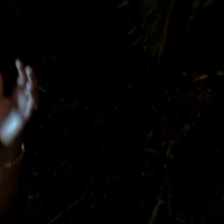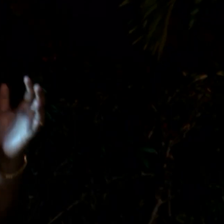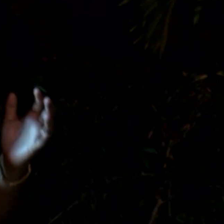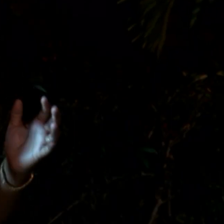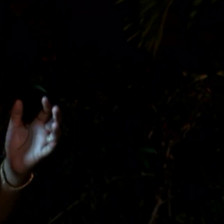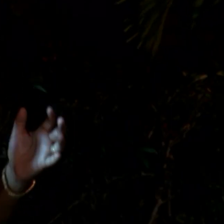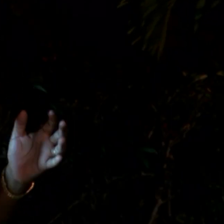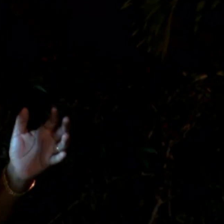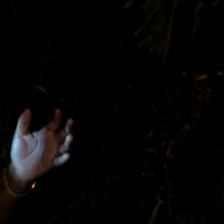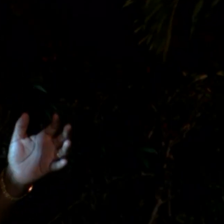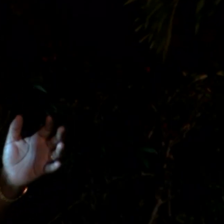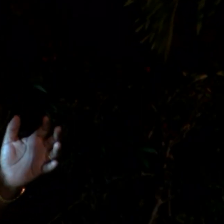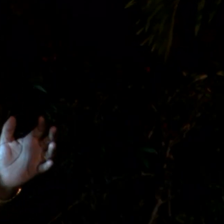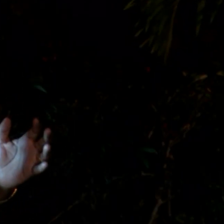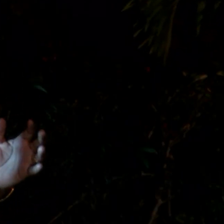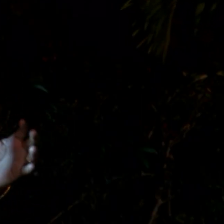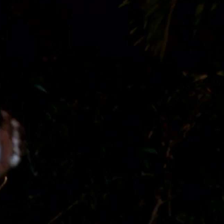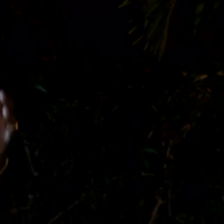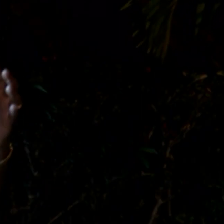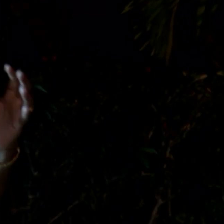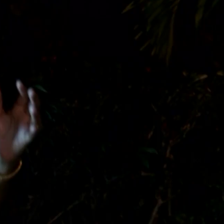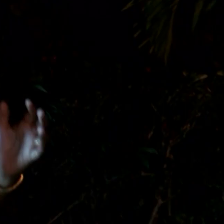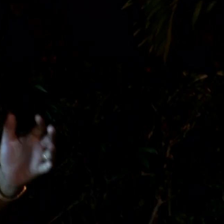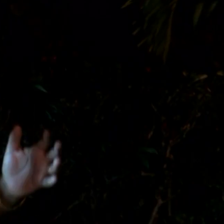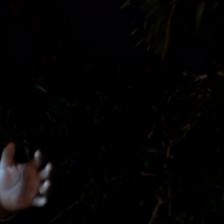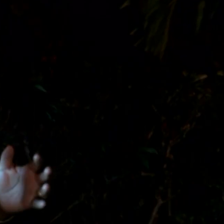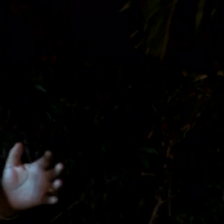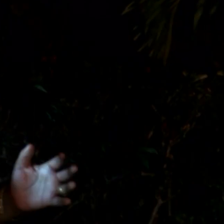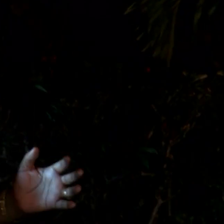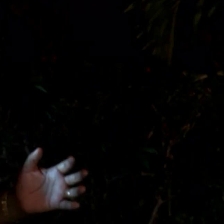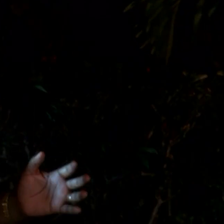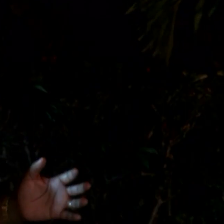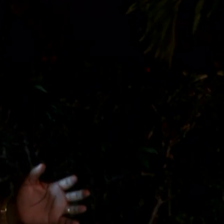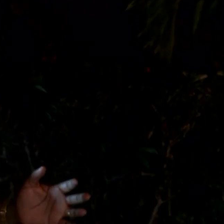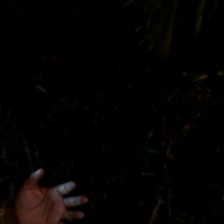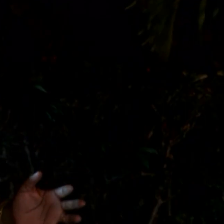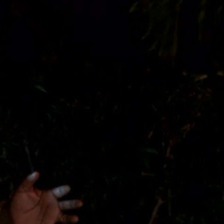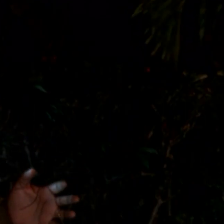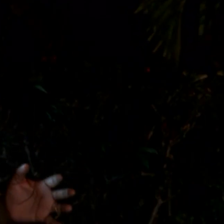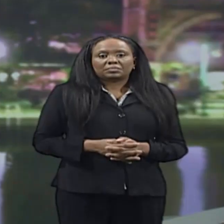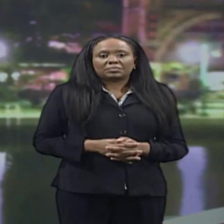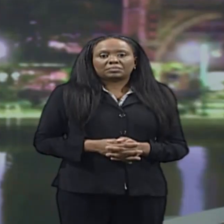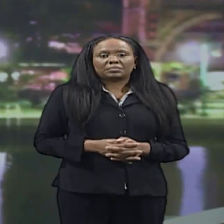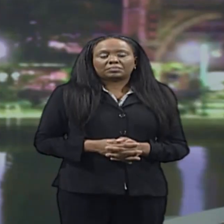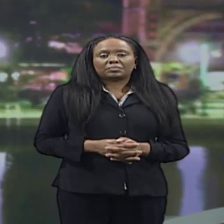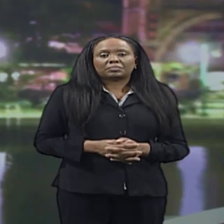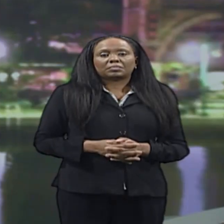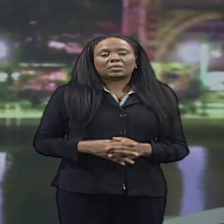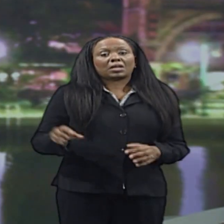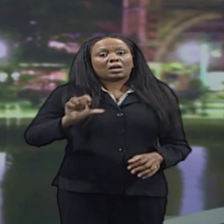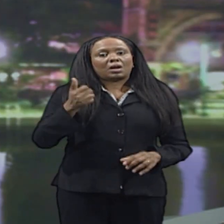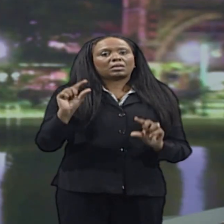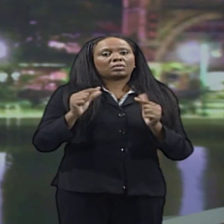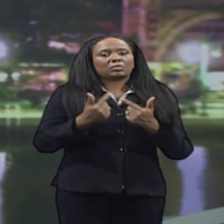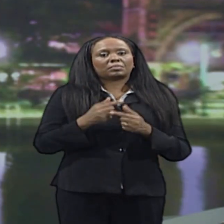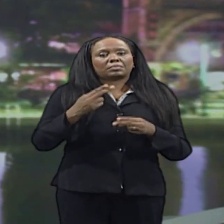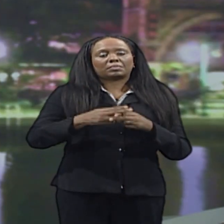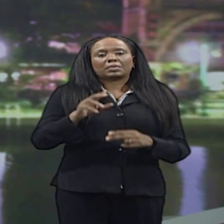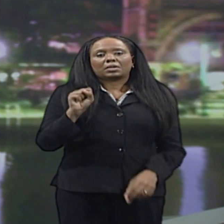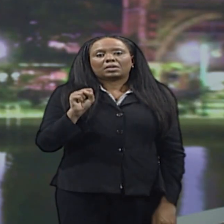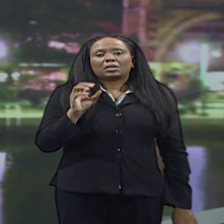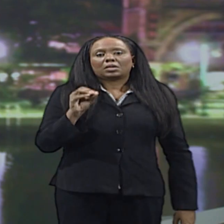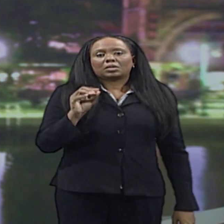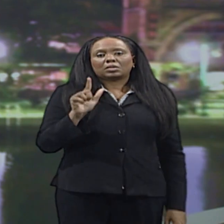want to make a contribution to the communities in which they live. The fact that solutions Barbados